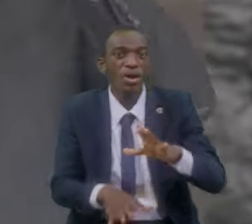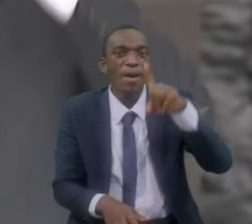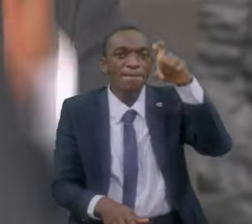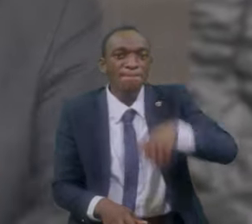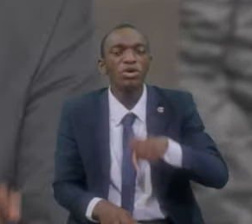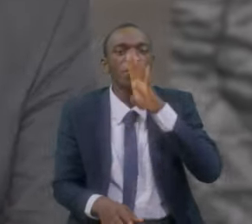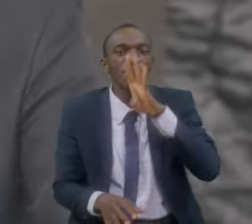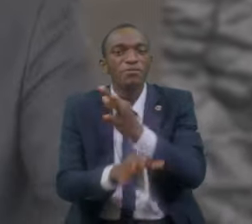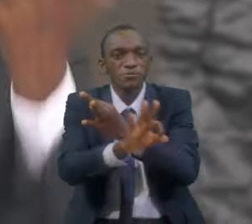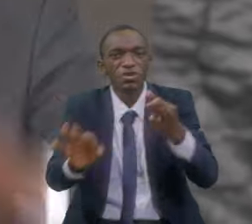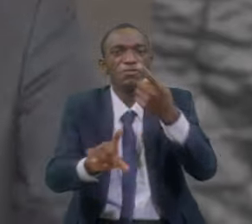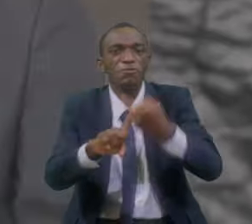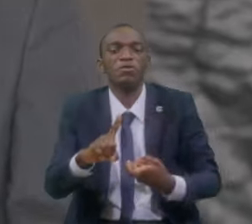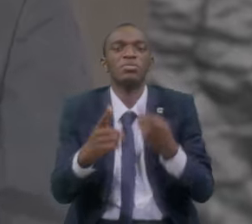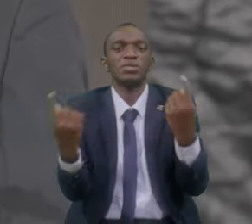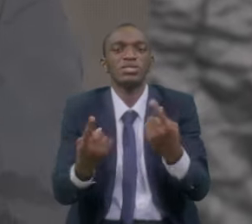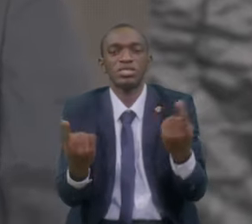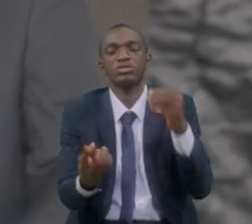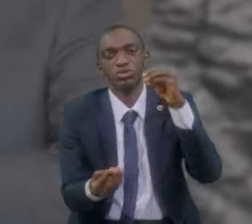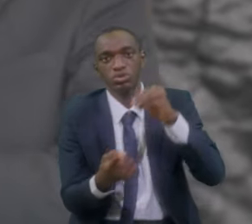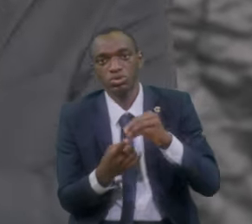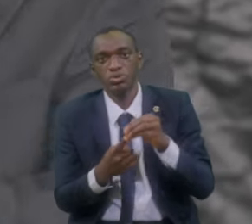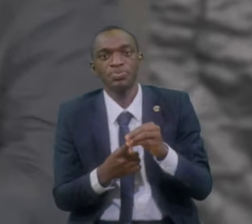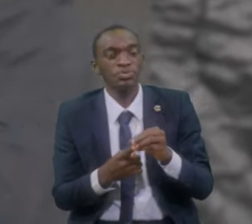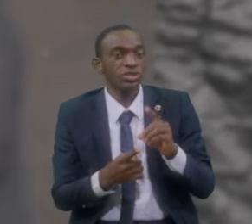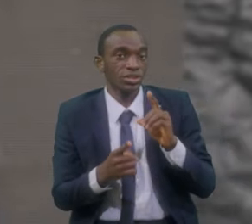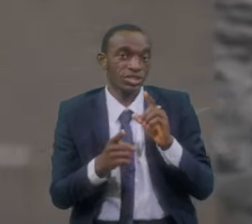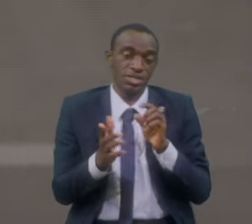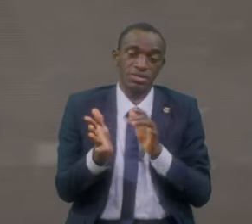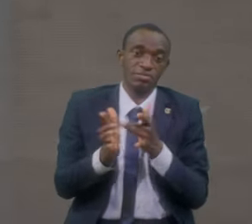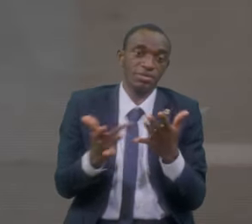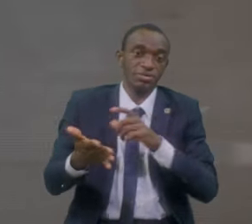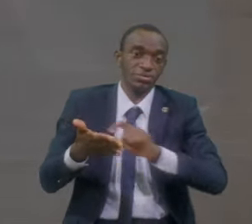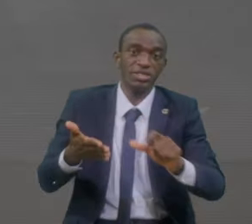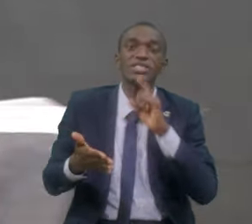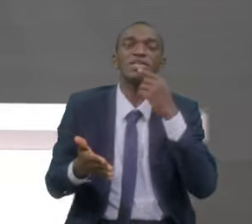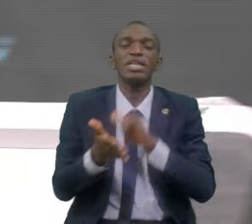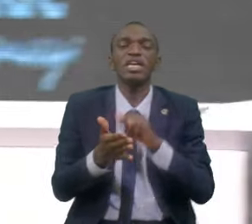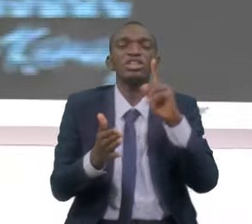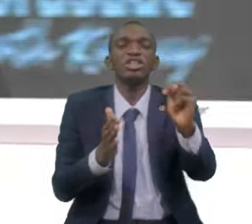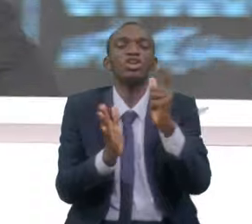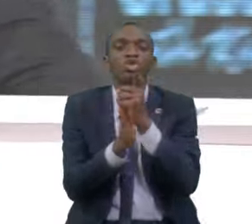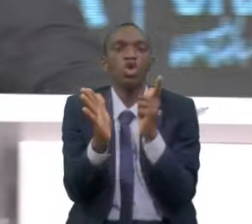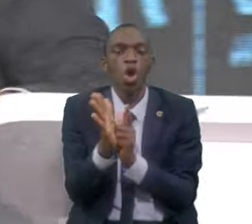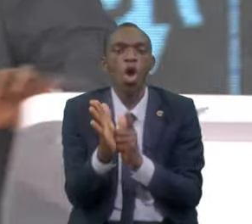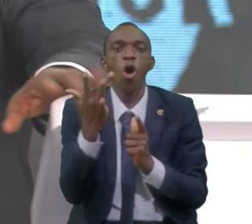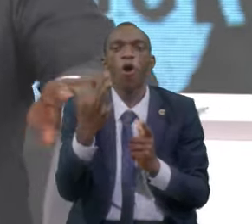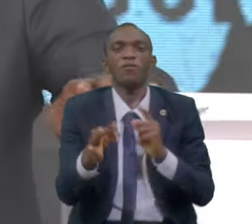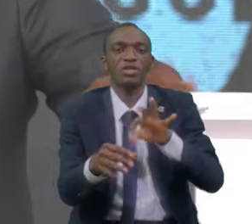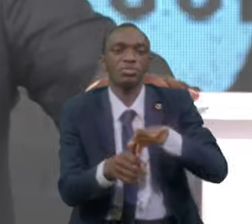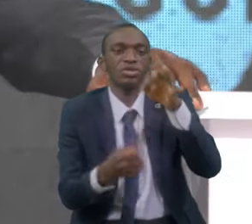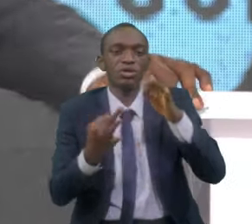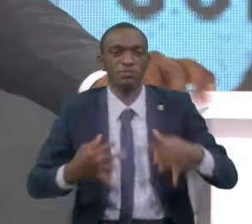the Spirit of life in Christ Jesus has made me free. Are